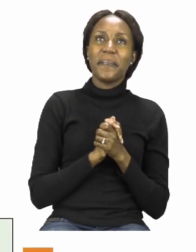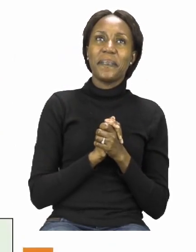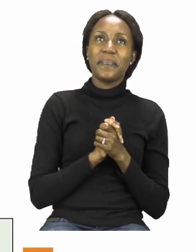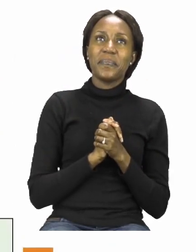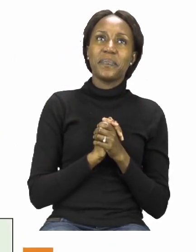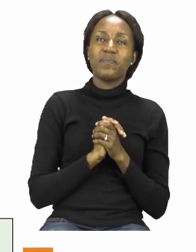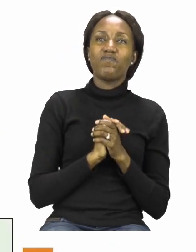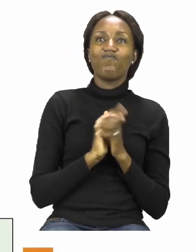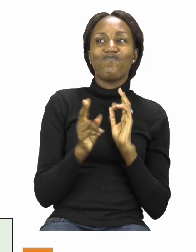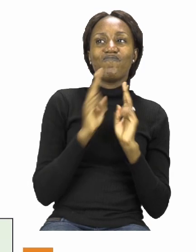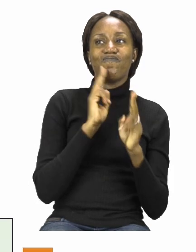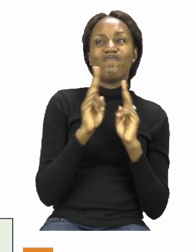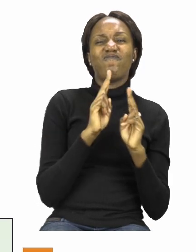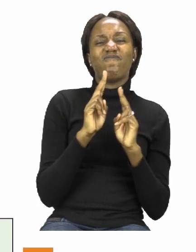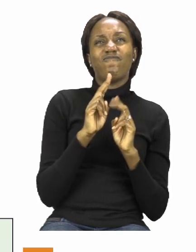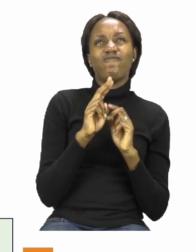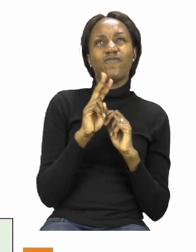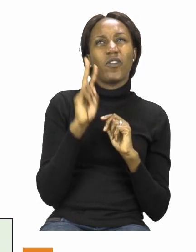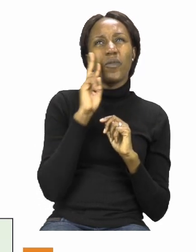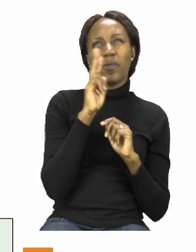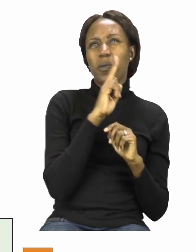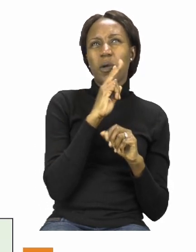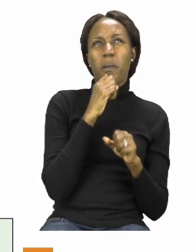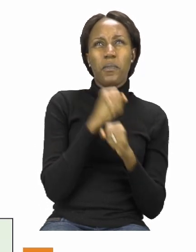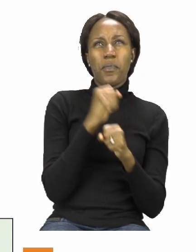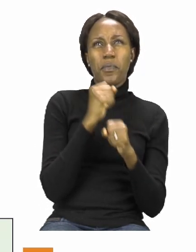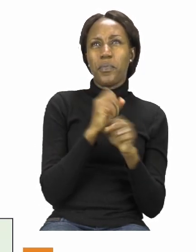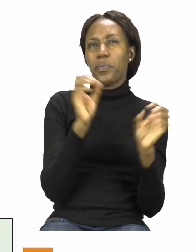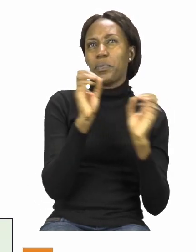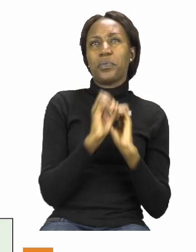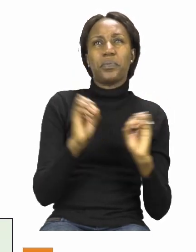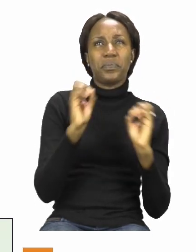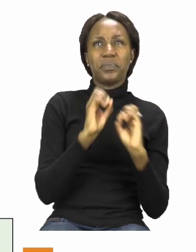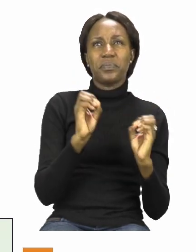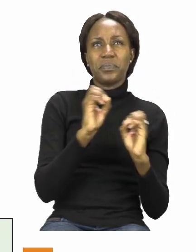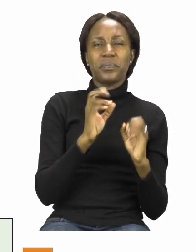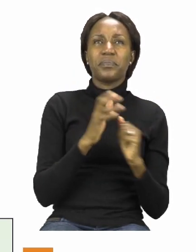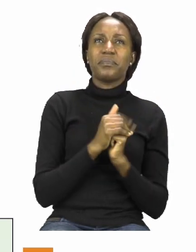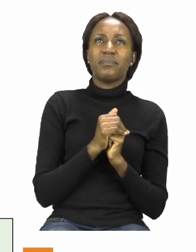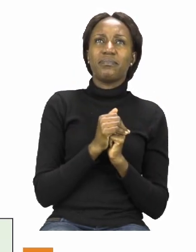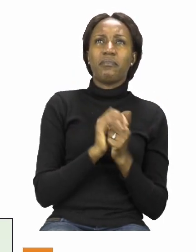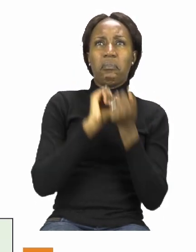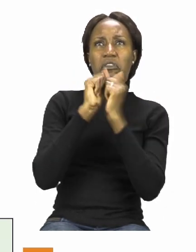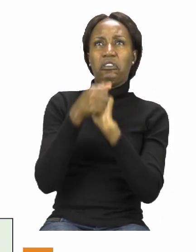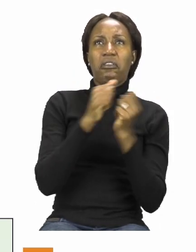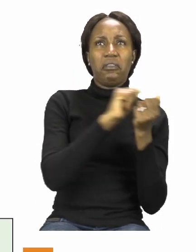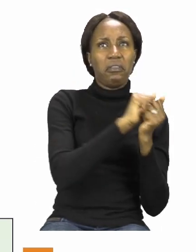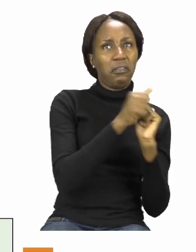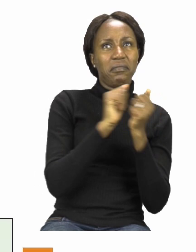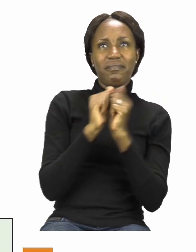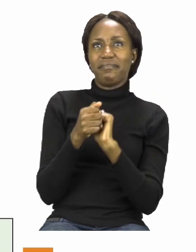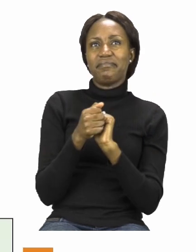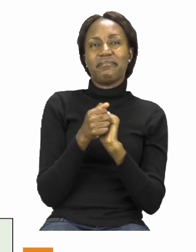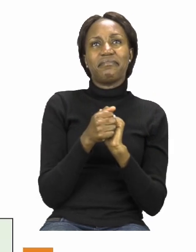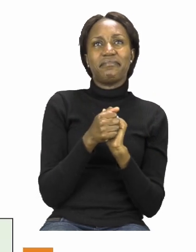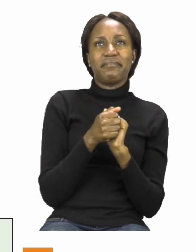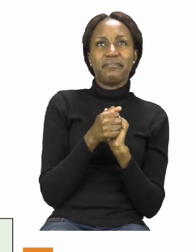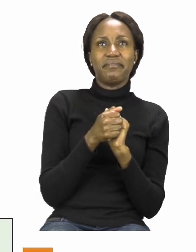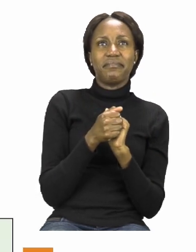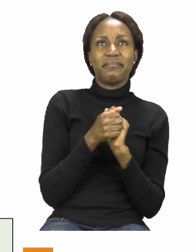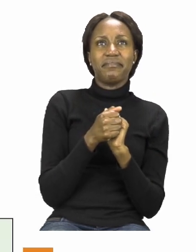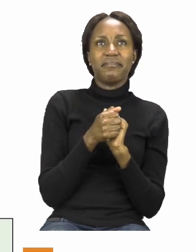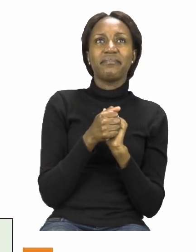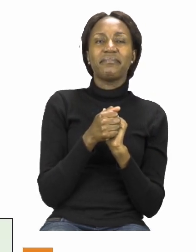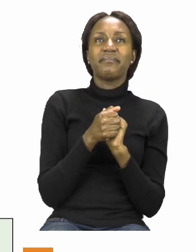doing irregular verbs. Now, irregular verbs are different from regular verbs because instead of